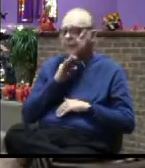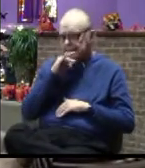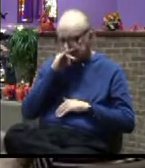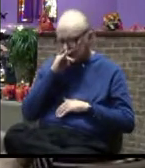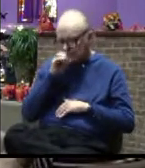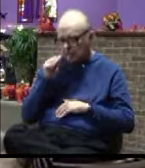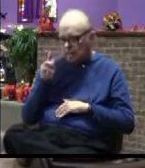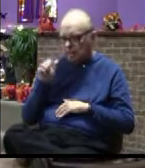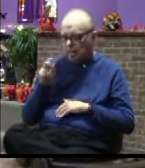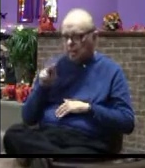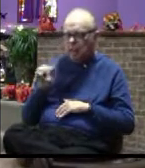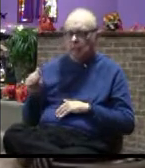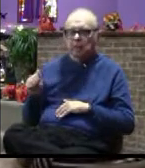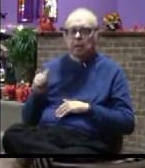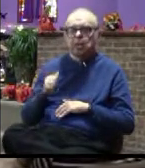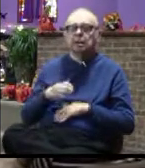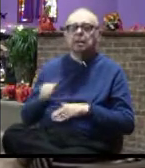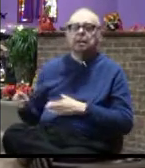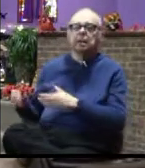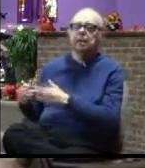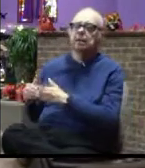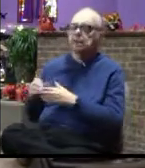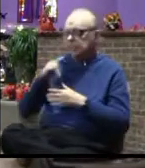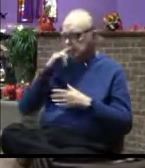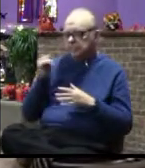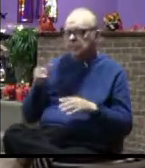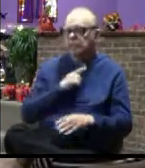Sunday night leading a kid to the Lord